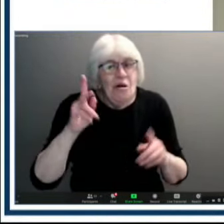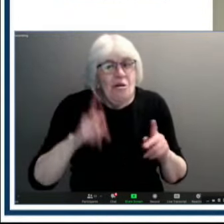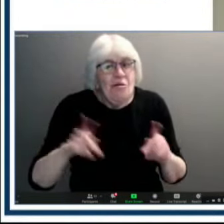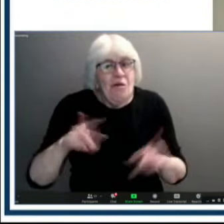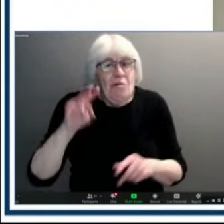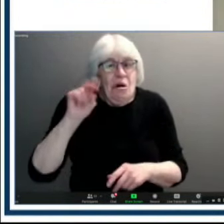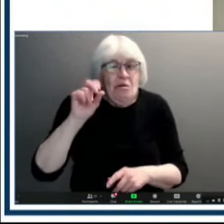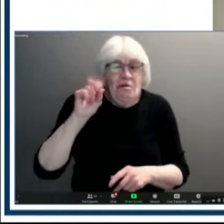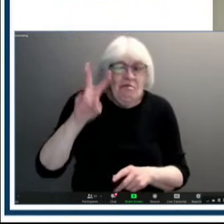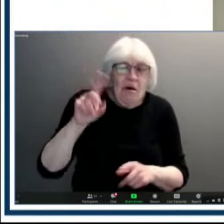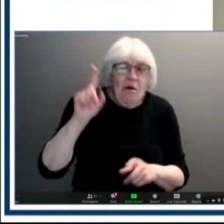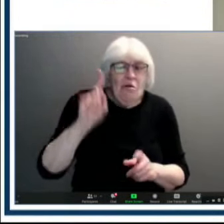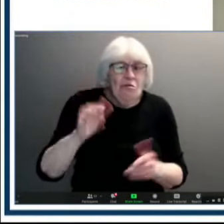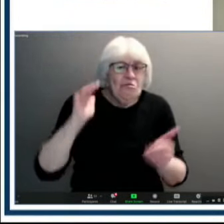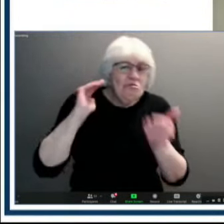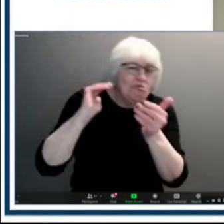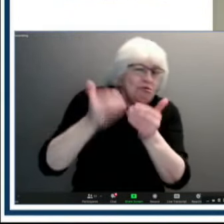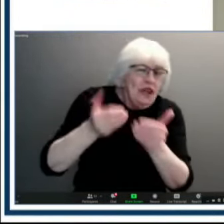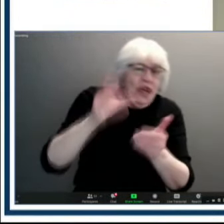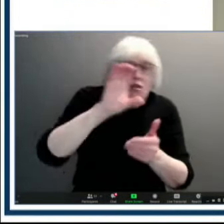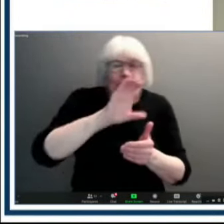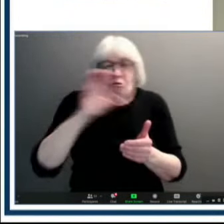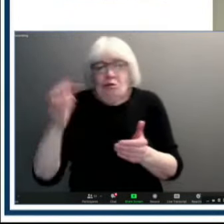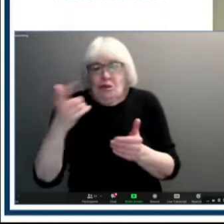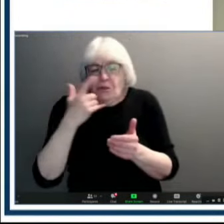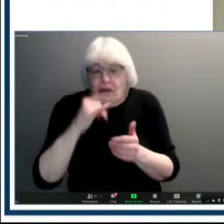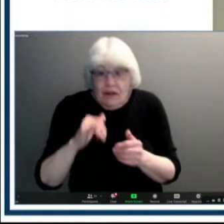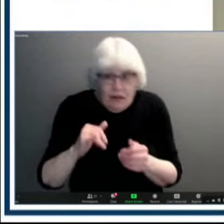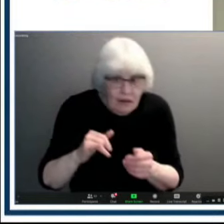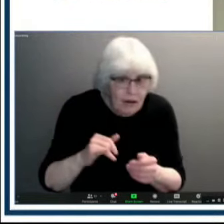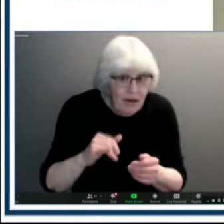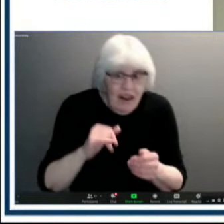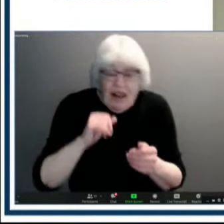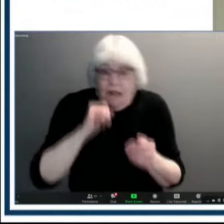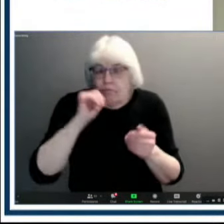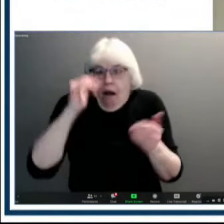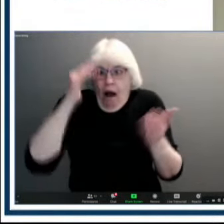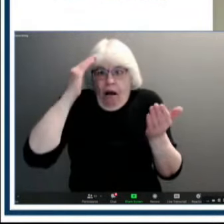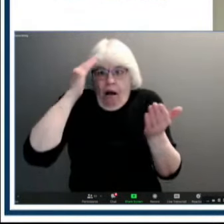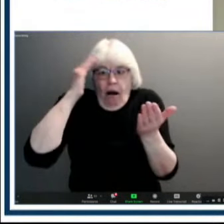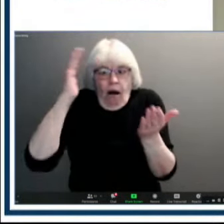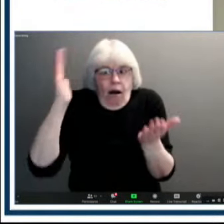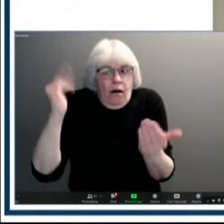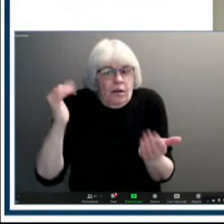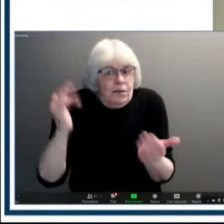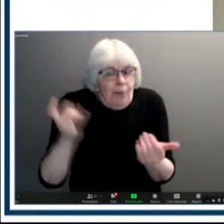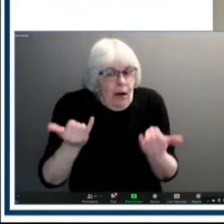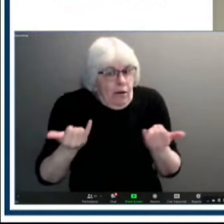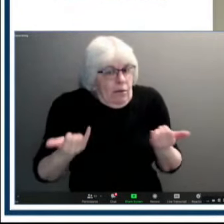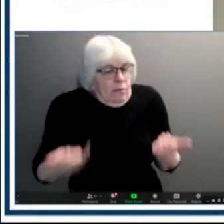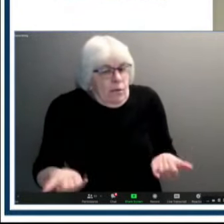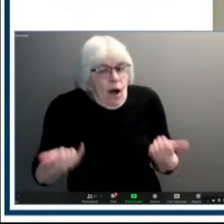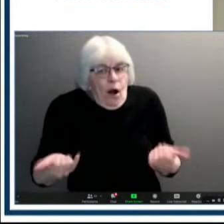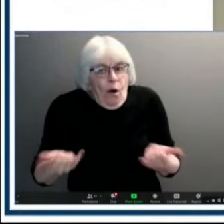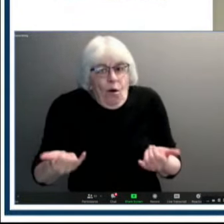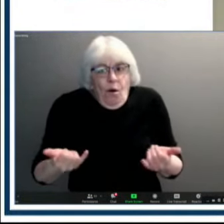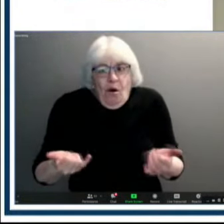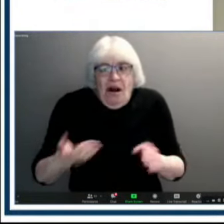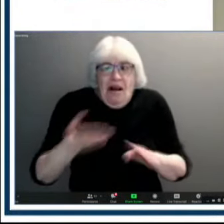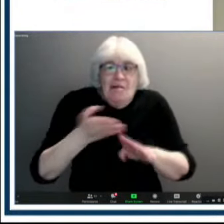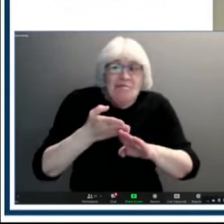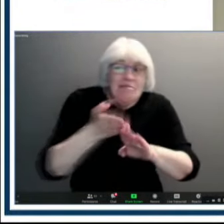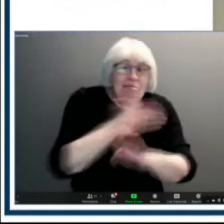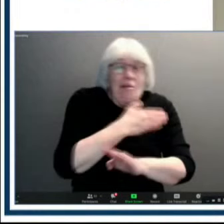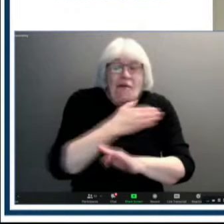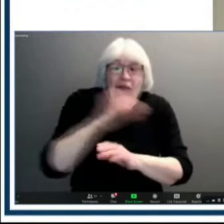certainly would not have come close to imagining where we are today. Until Omicron, Nova Scotia has, or we